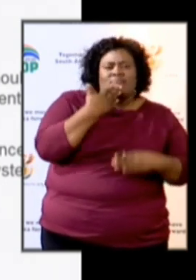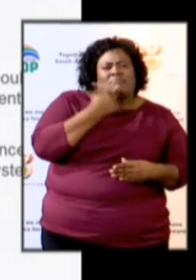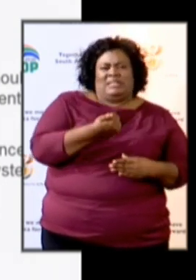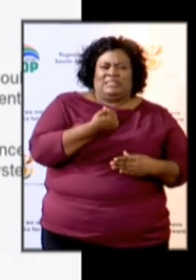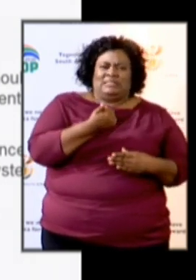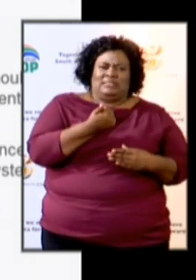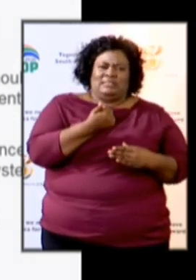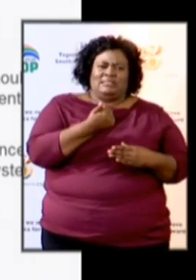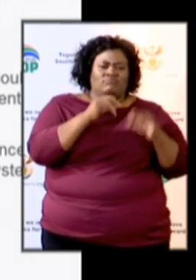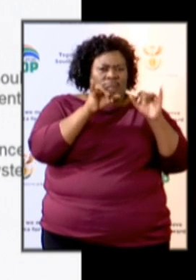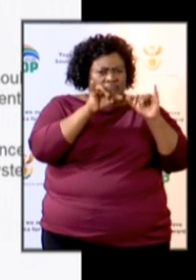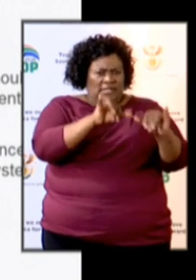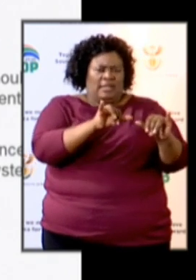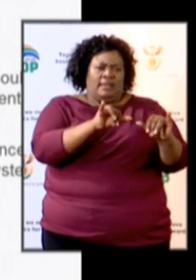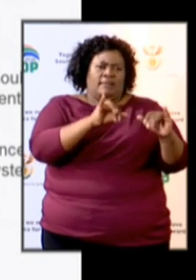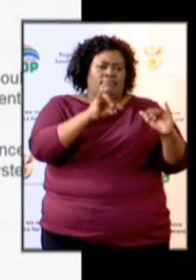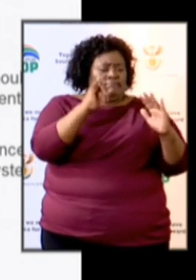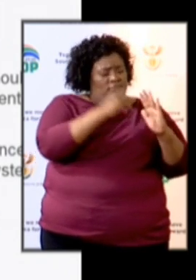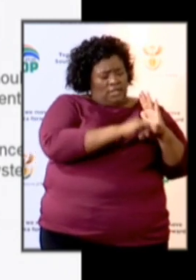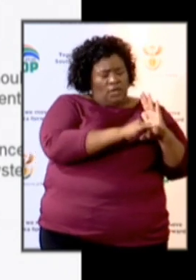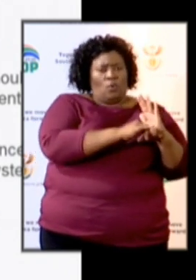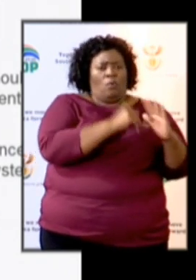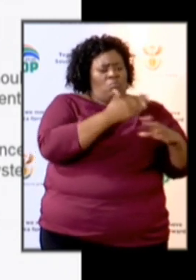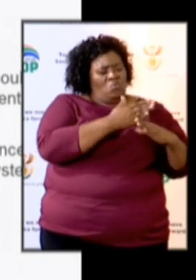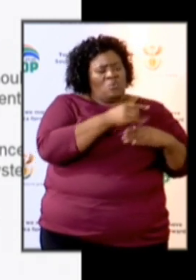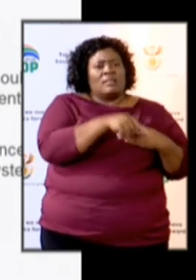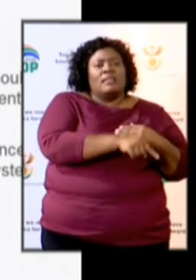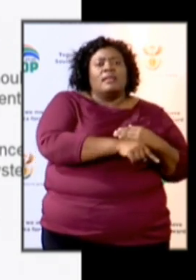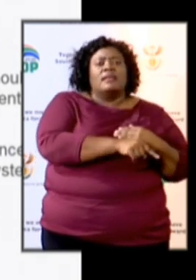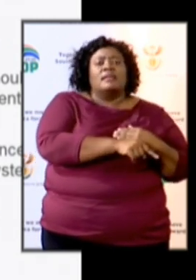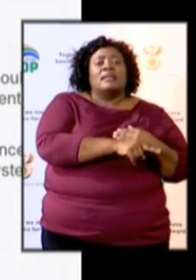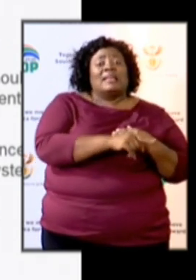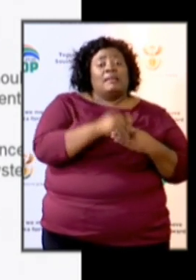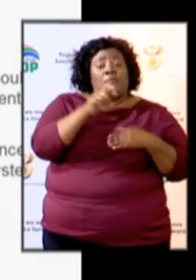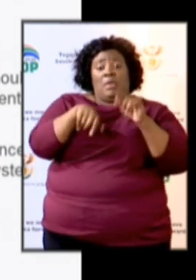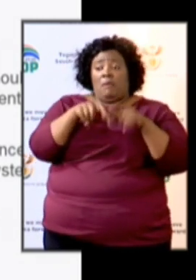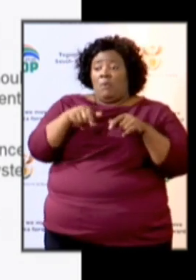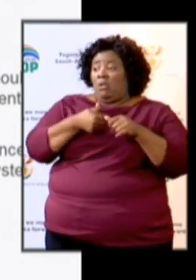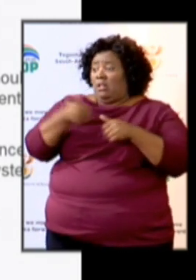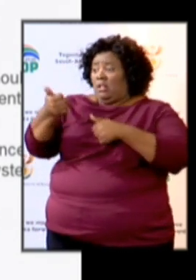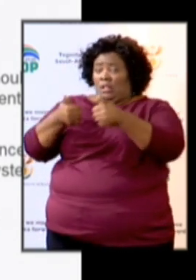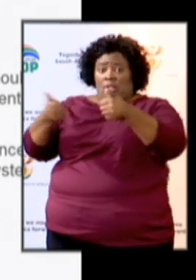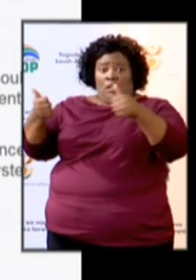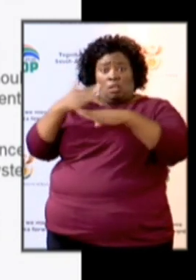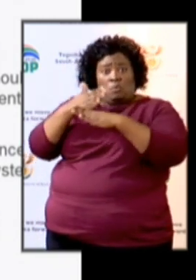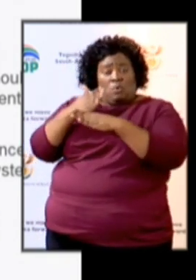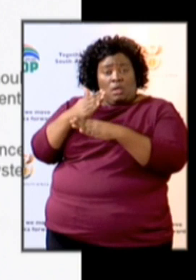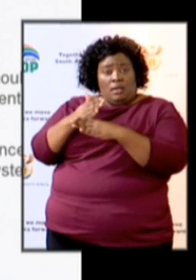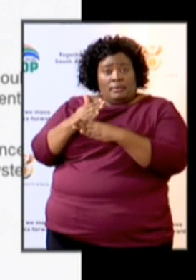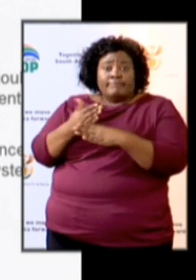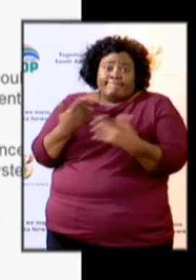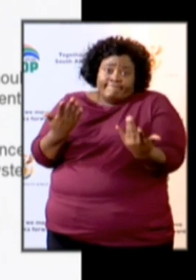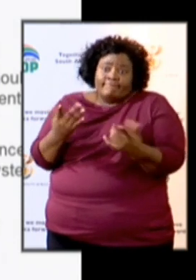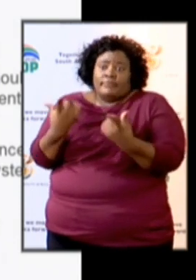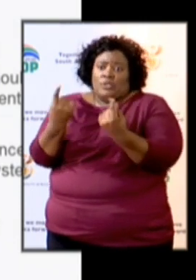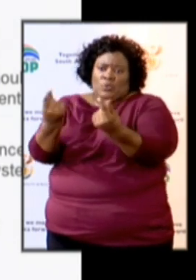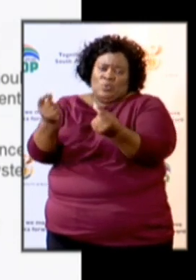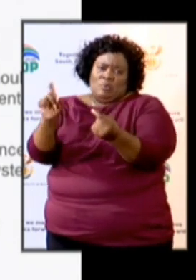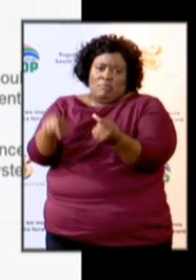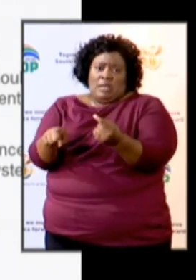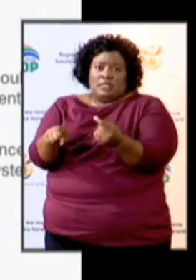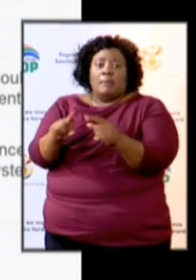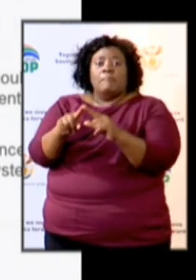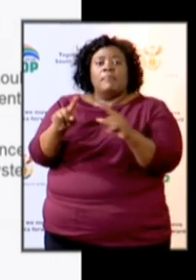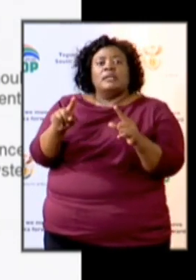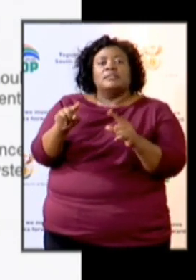But if we have to bring people to work, which has to be done, those who are